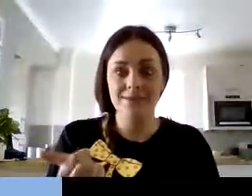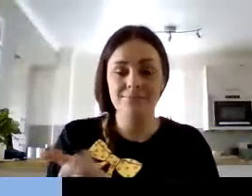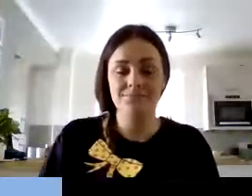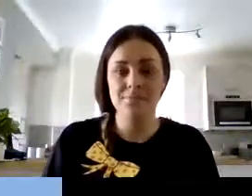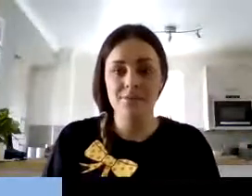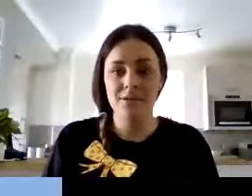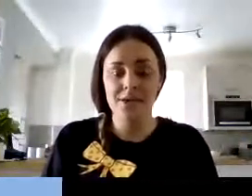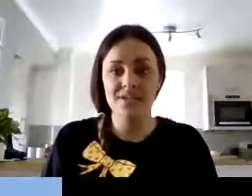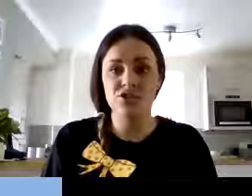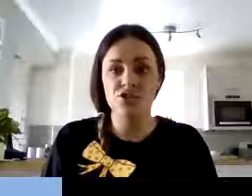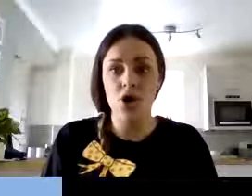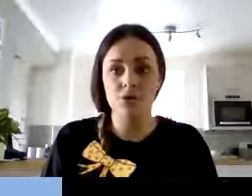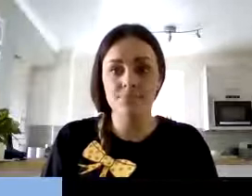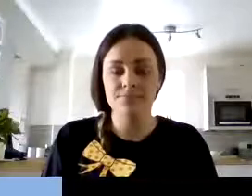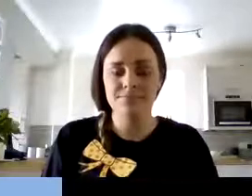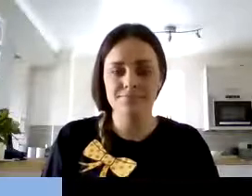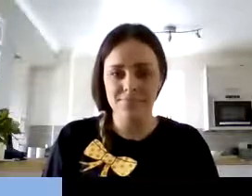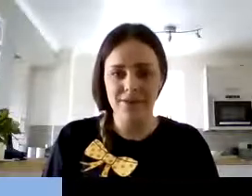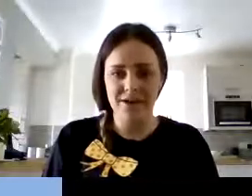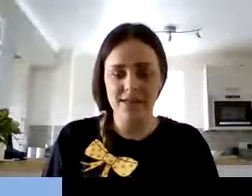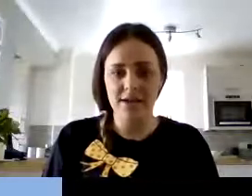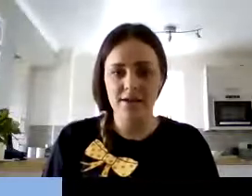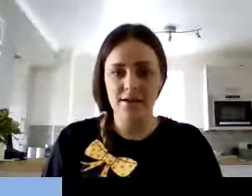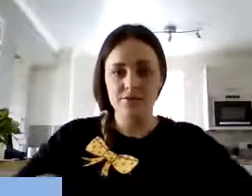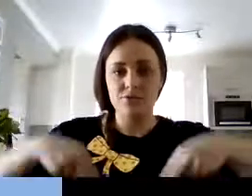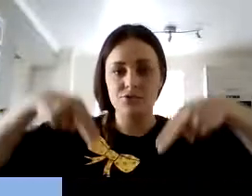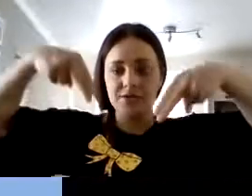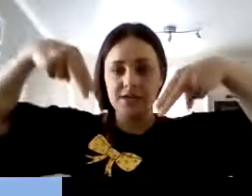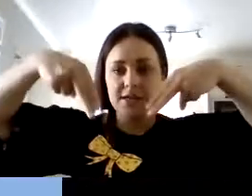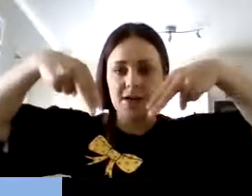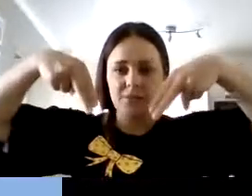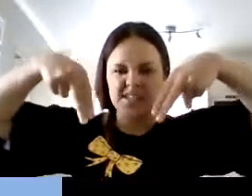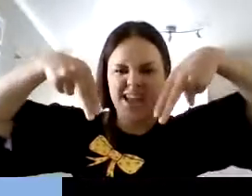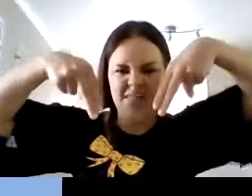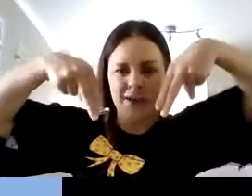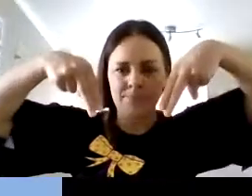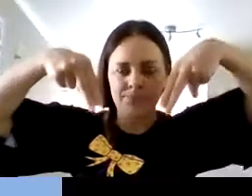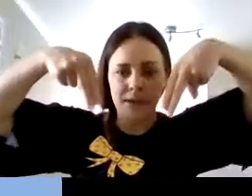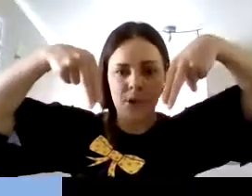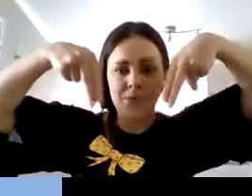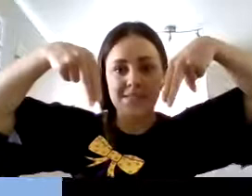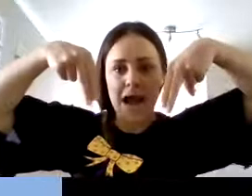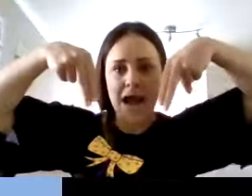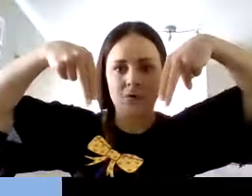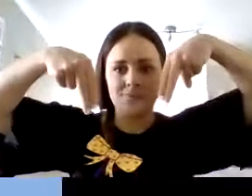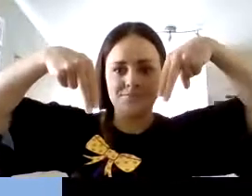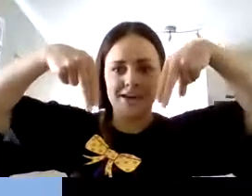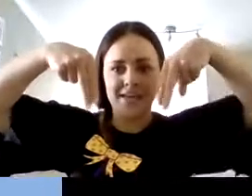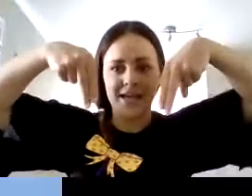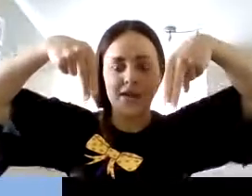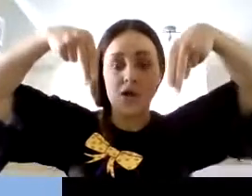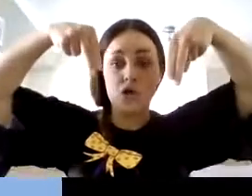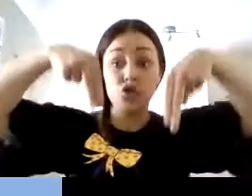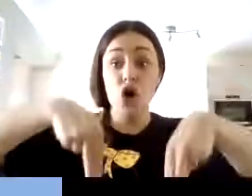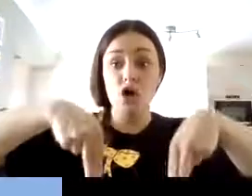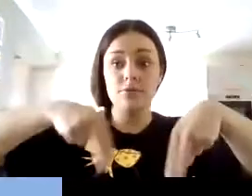next one is dog. Are you ready? So two fingers again, but they're together. And we're going down,